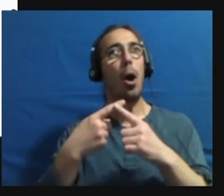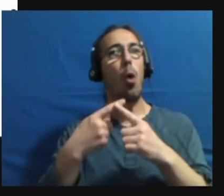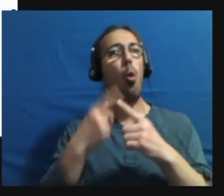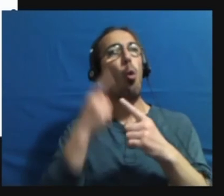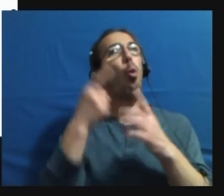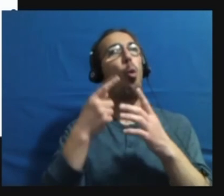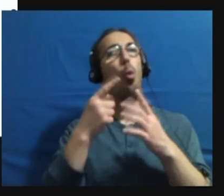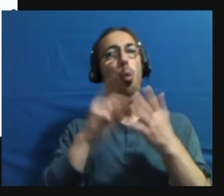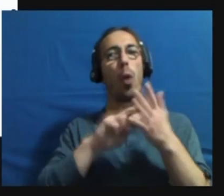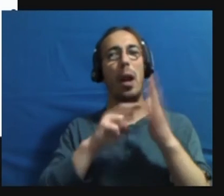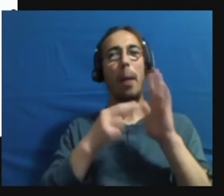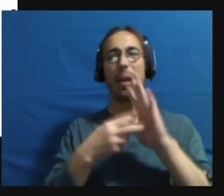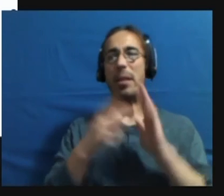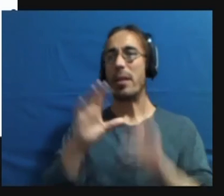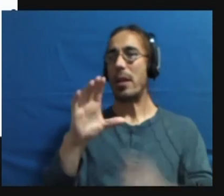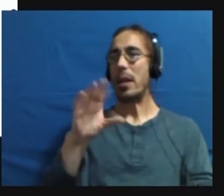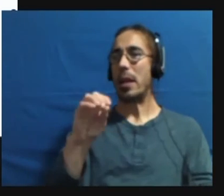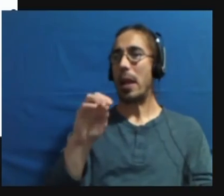is.